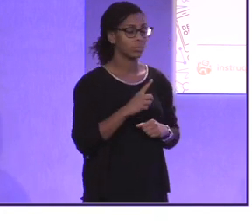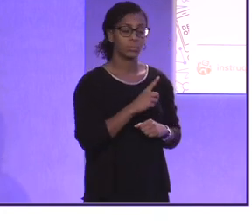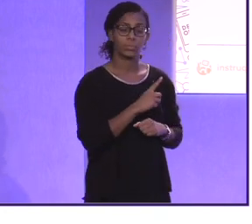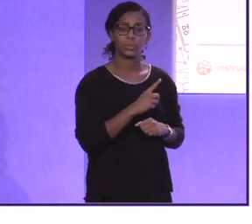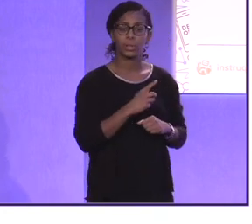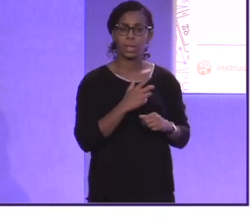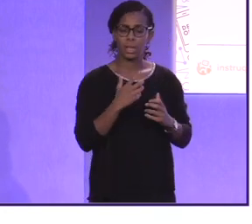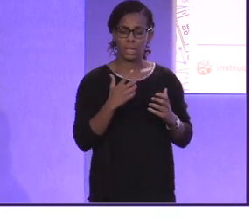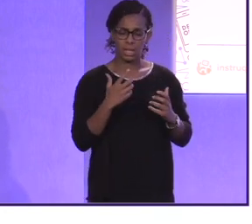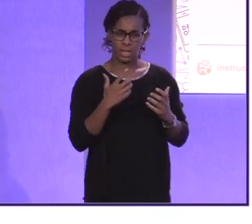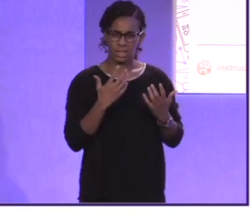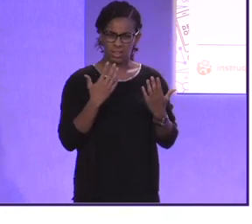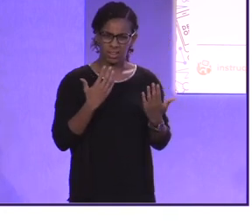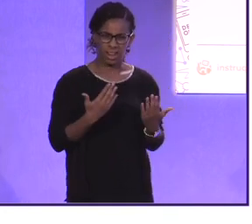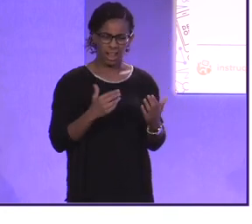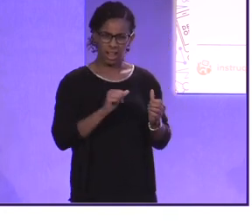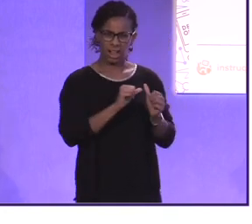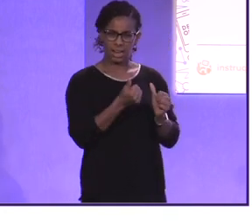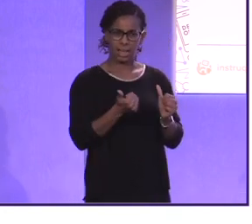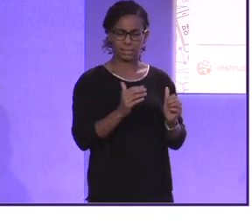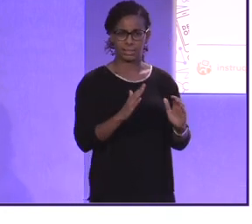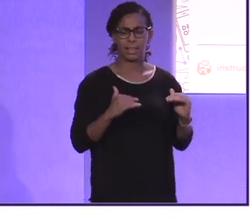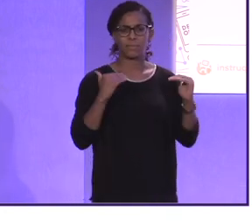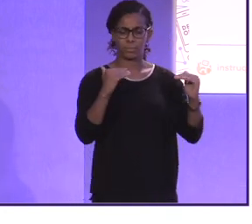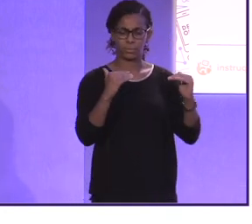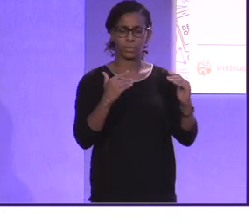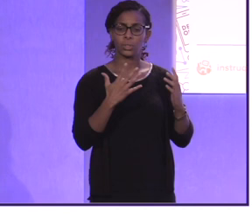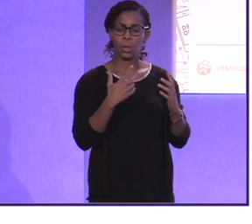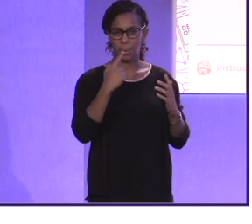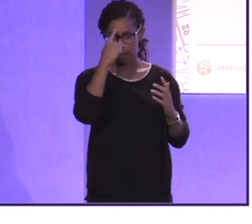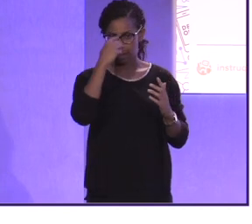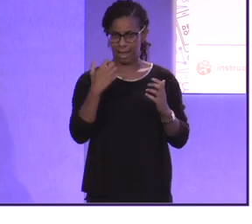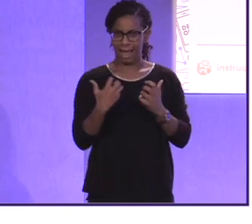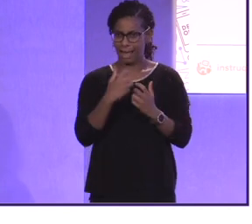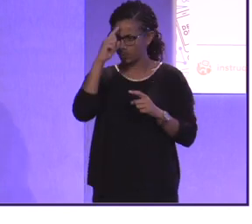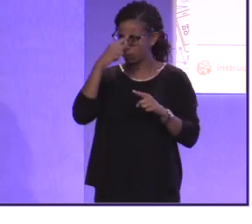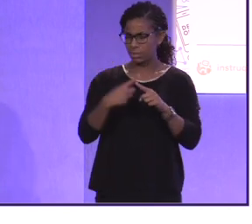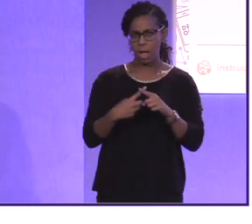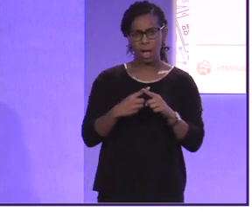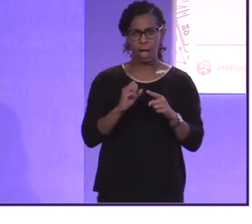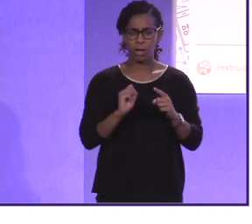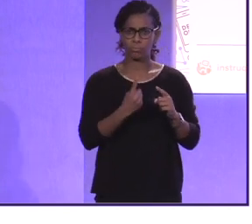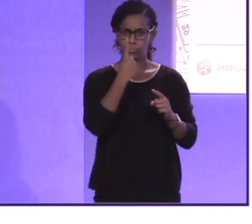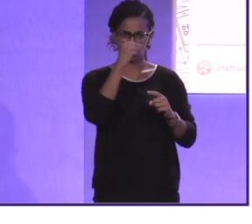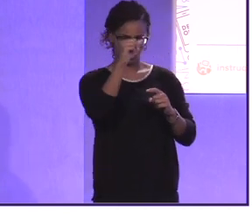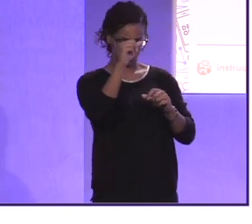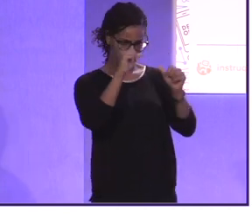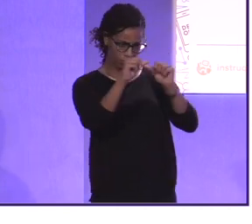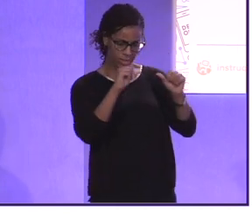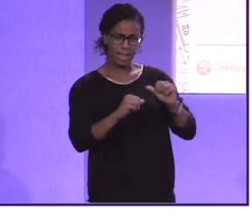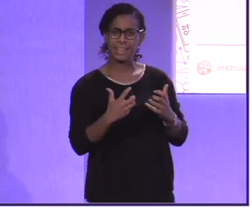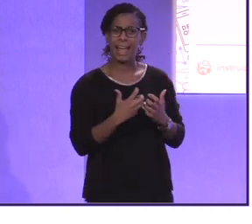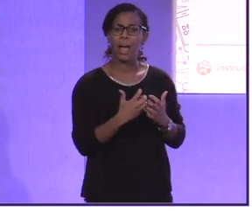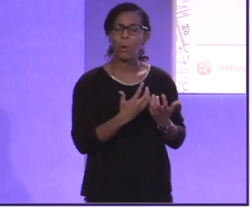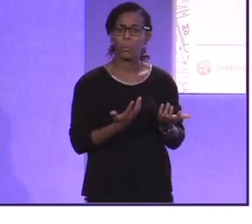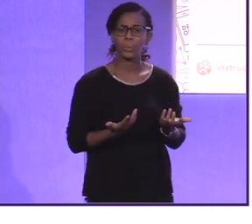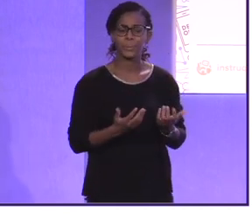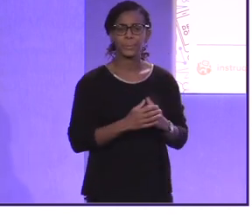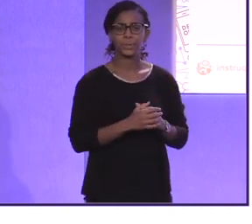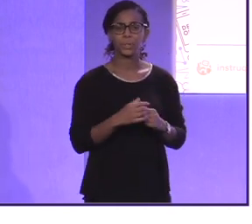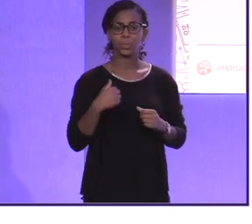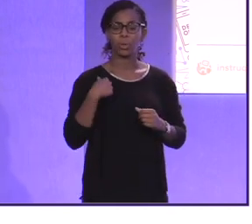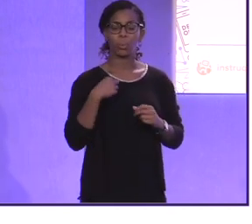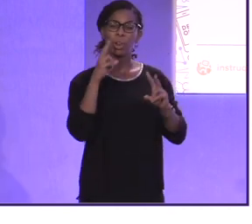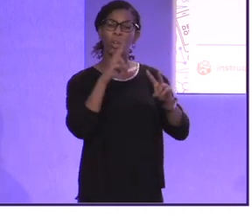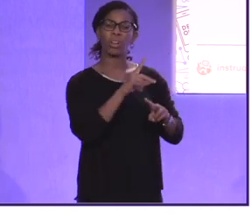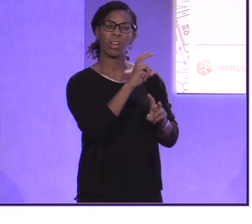tangible and focus on what kind of, how do we prioritize, you know, what we actually deliver around our capability. We look at things like story